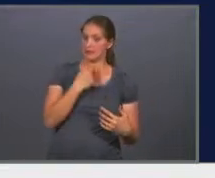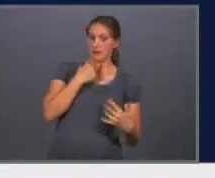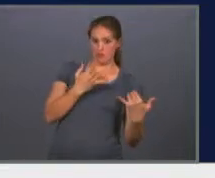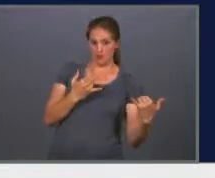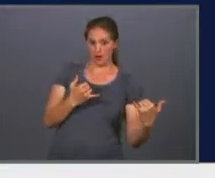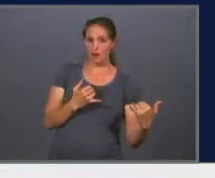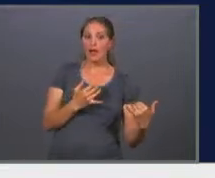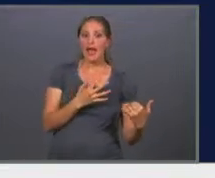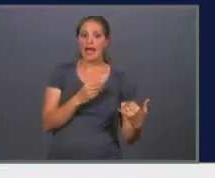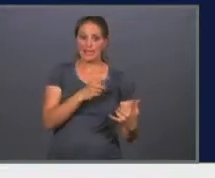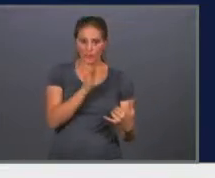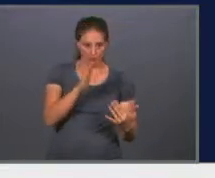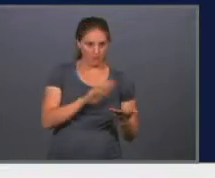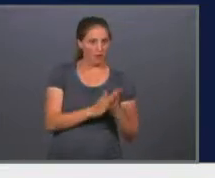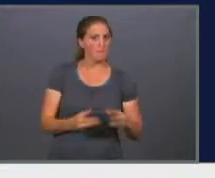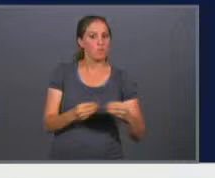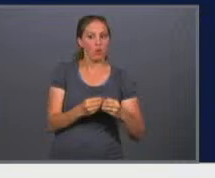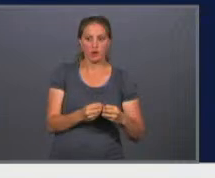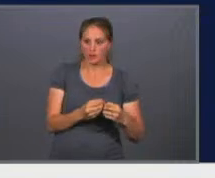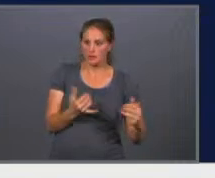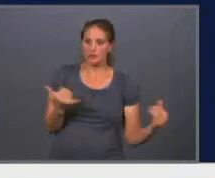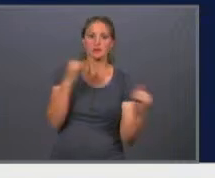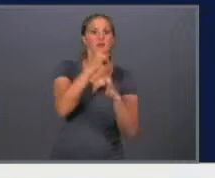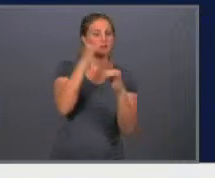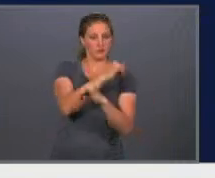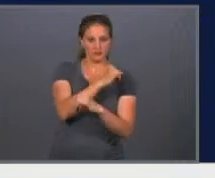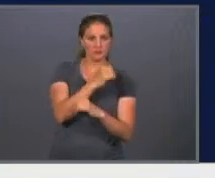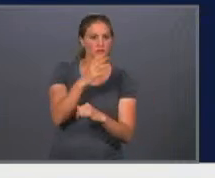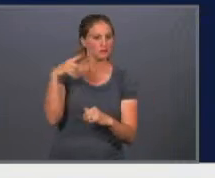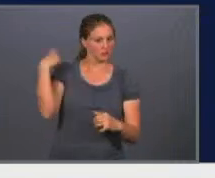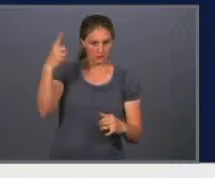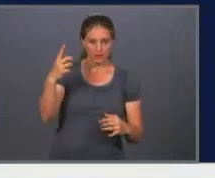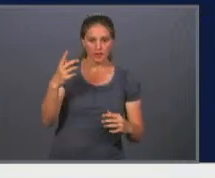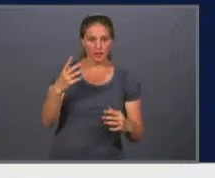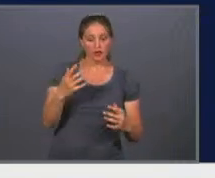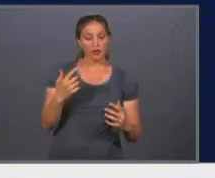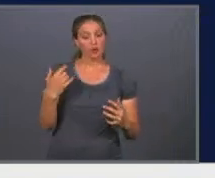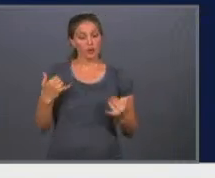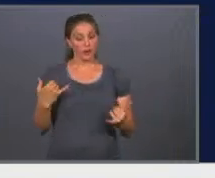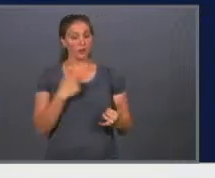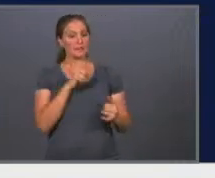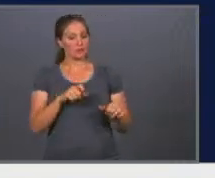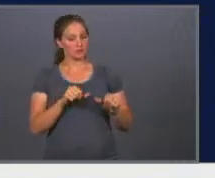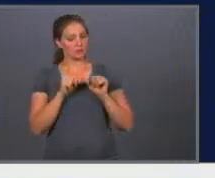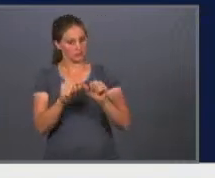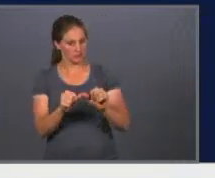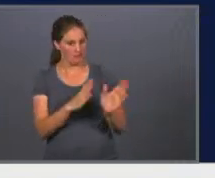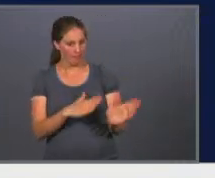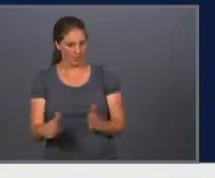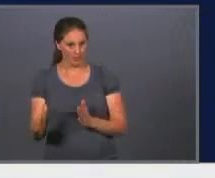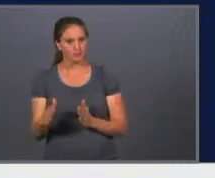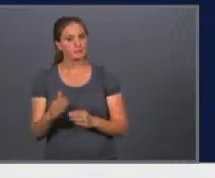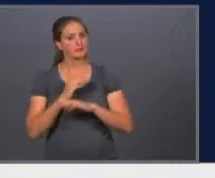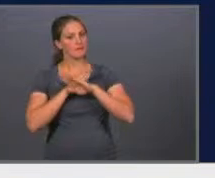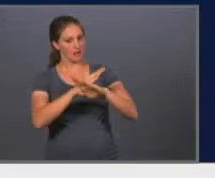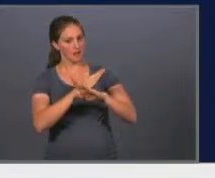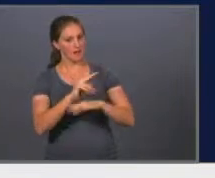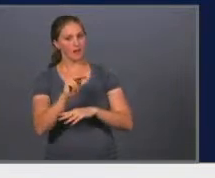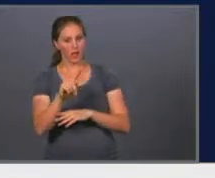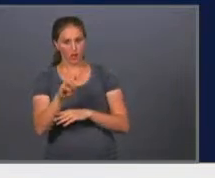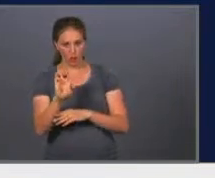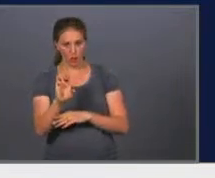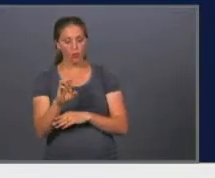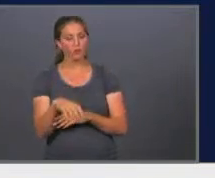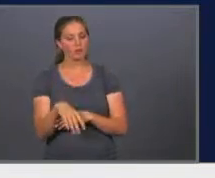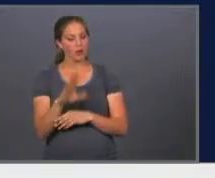more erratic. We need to make sure that we stay on the plan. We are going to defend NATO, and we will put boots on the ground if